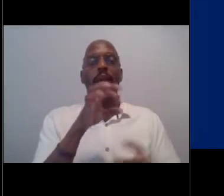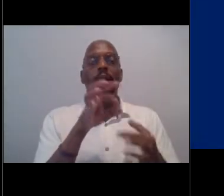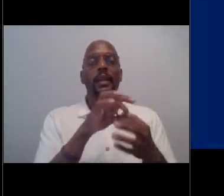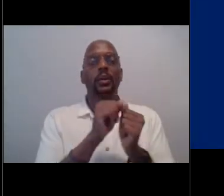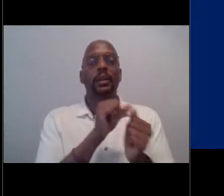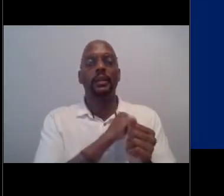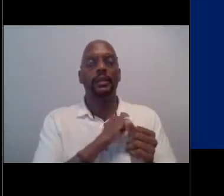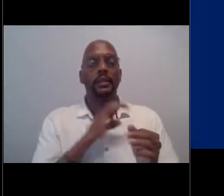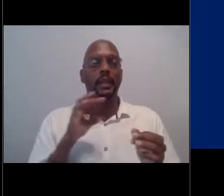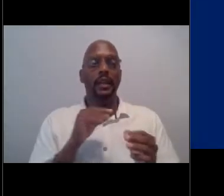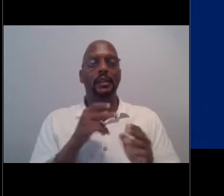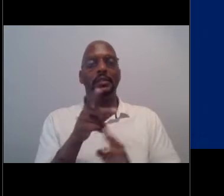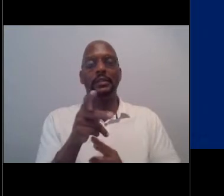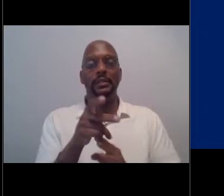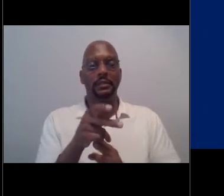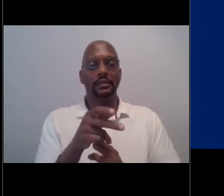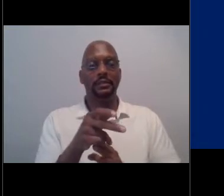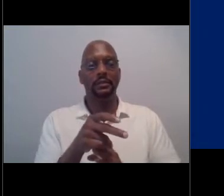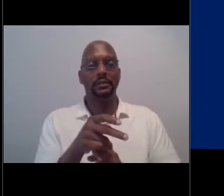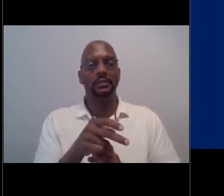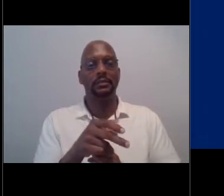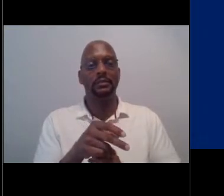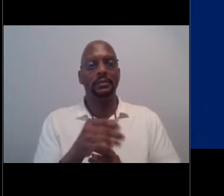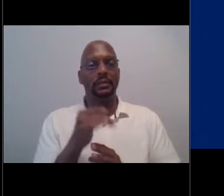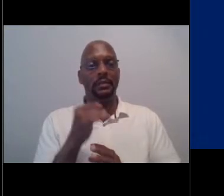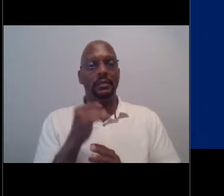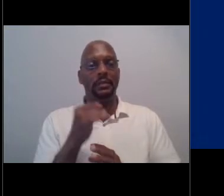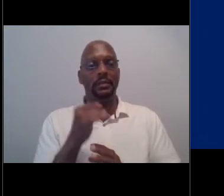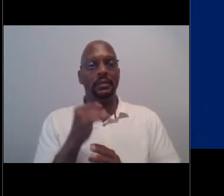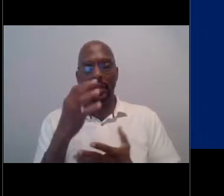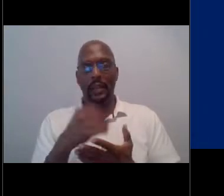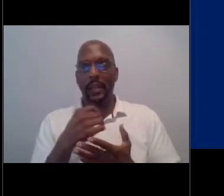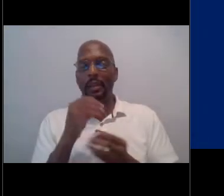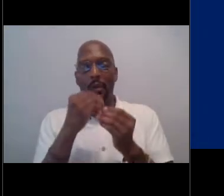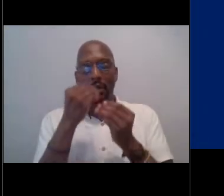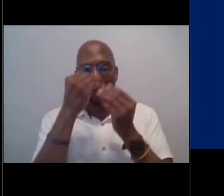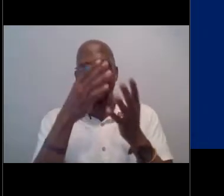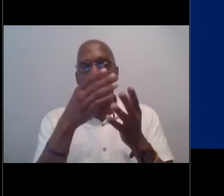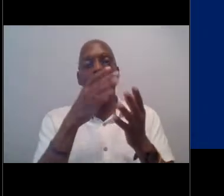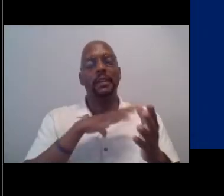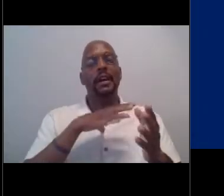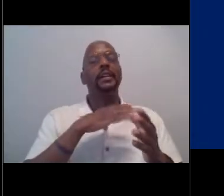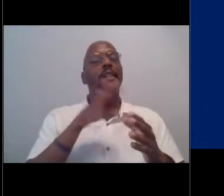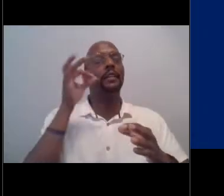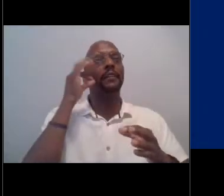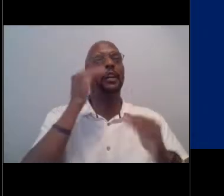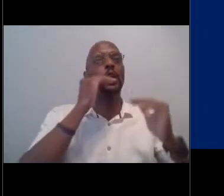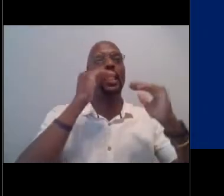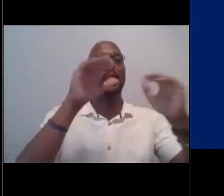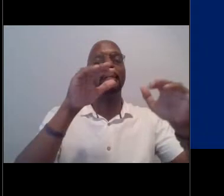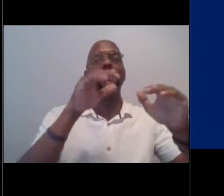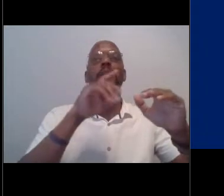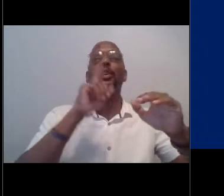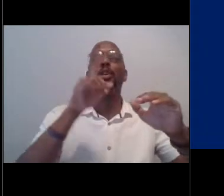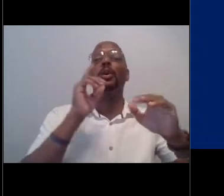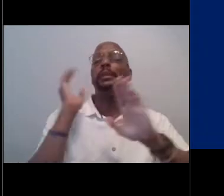Justice 40. Yeah, absolutely. Yeah, so as we get some more milestones that come across and at the federal level, we'll come and make sure we present